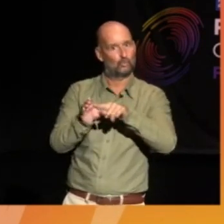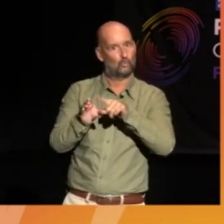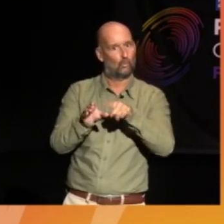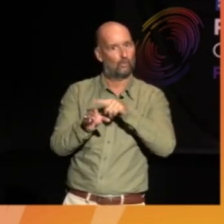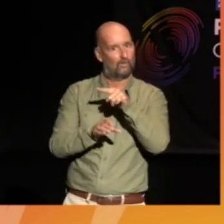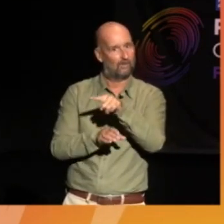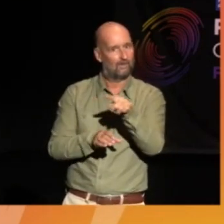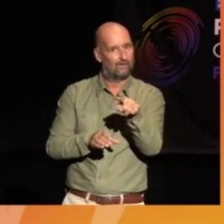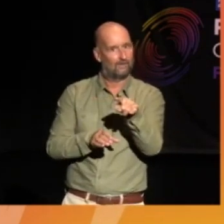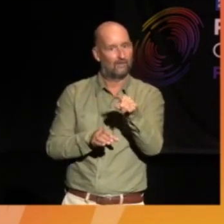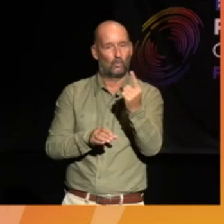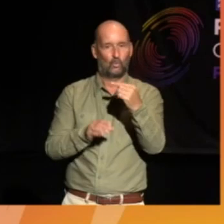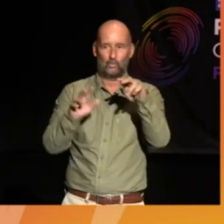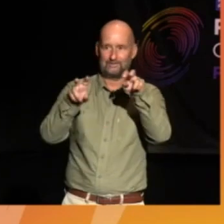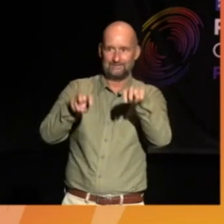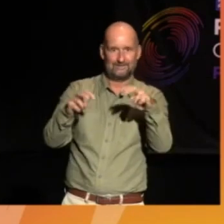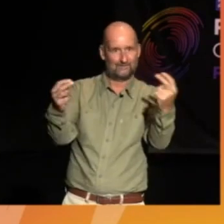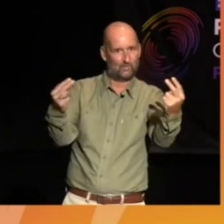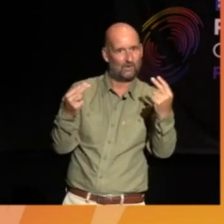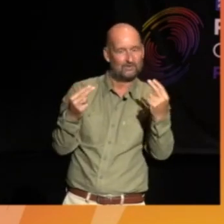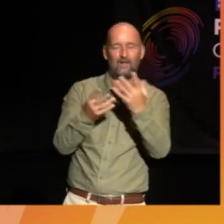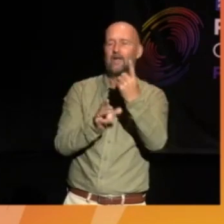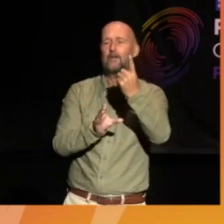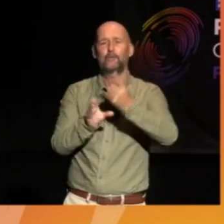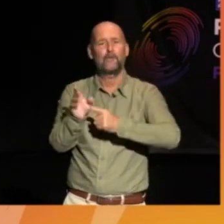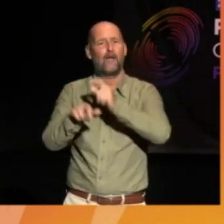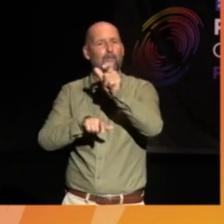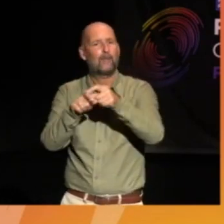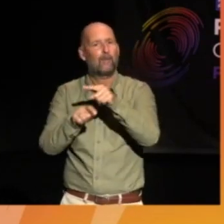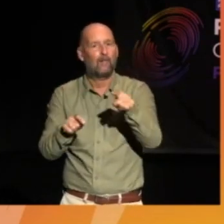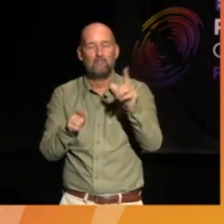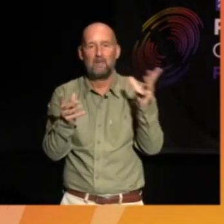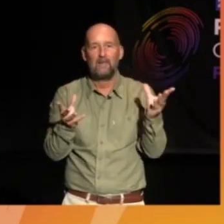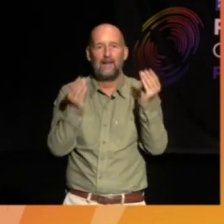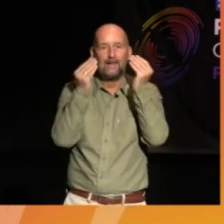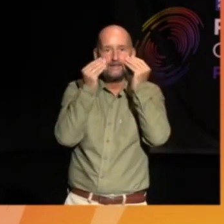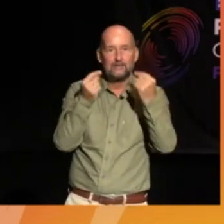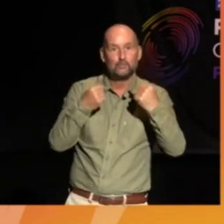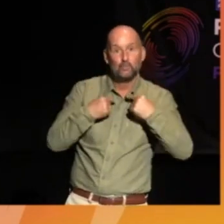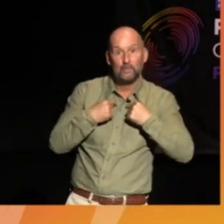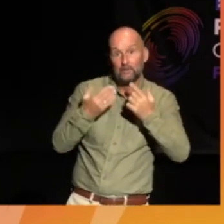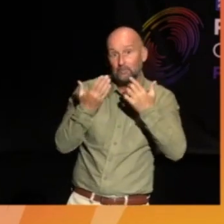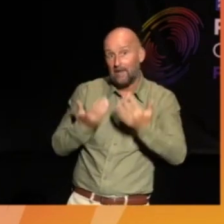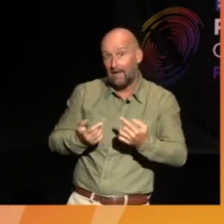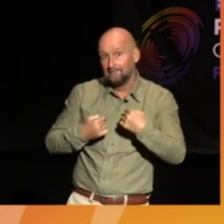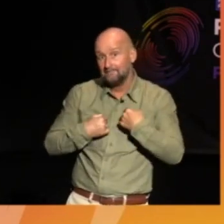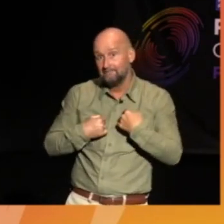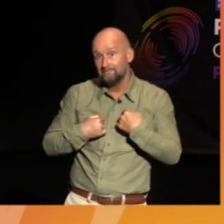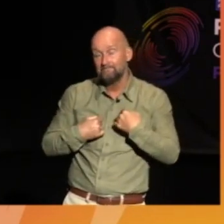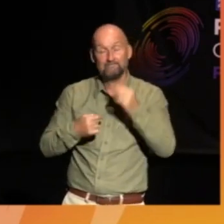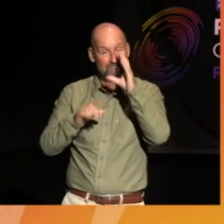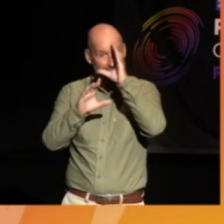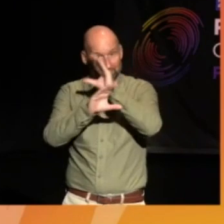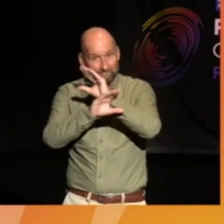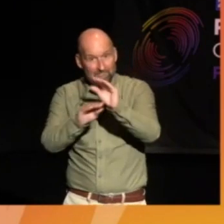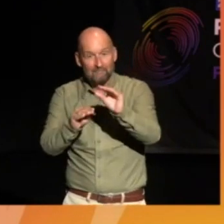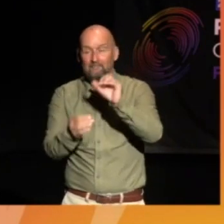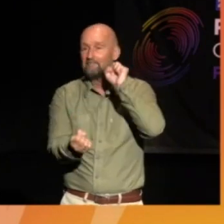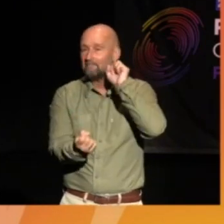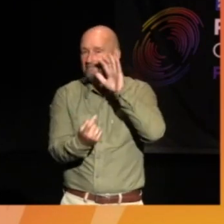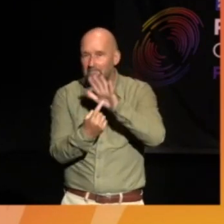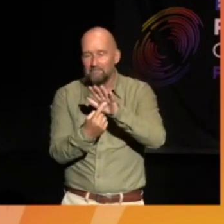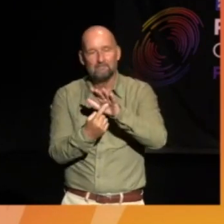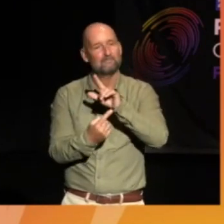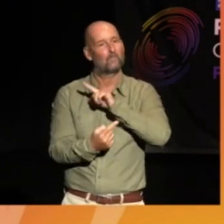Kim, who is sitting here. And there are so many young people might be listening to me today. I tell you that the most compelling